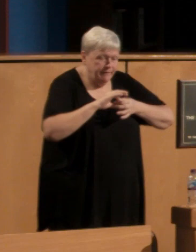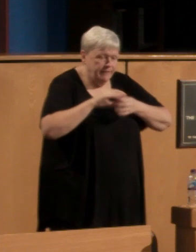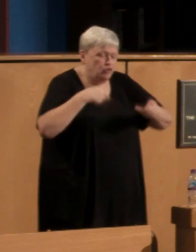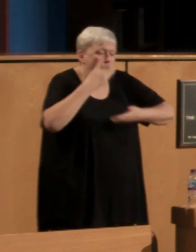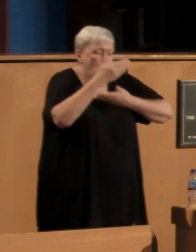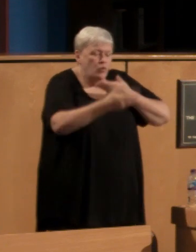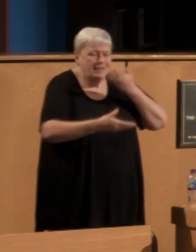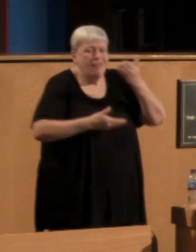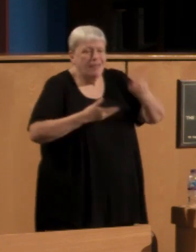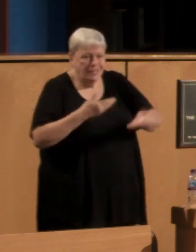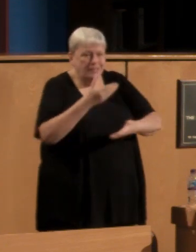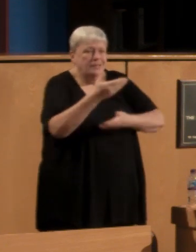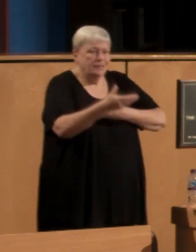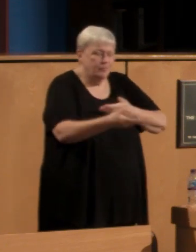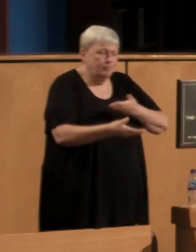storytelling